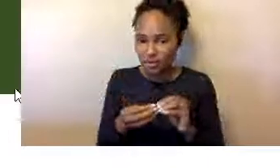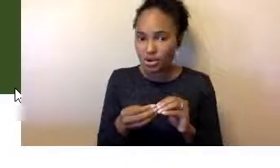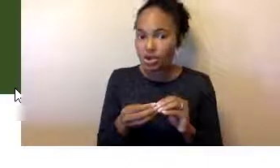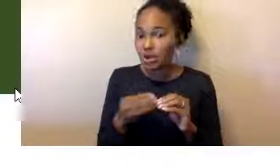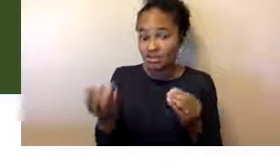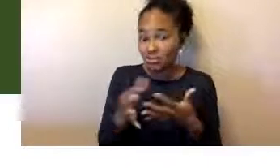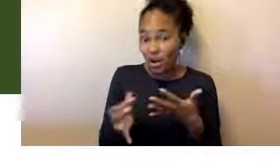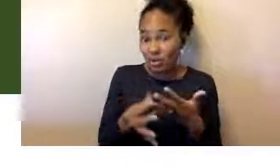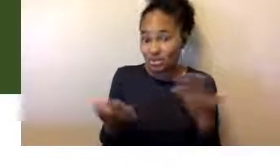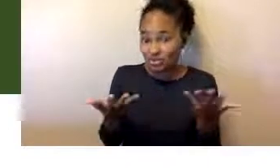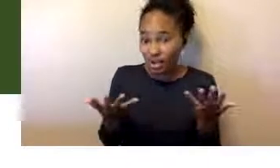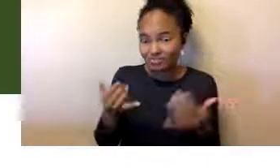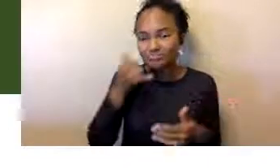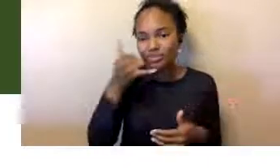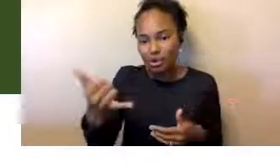call 911.